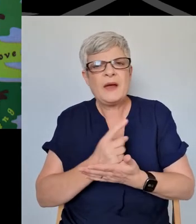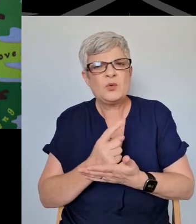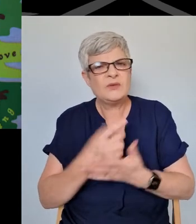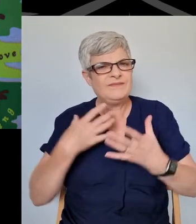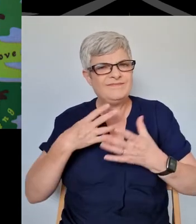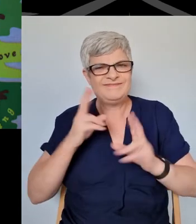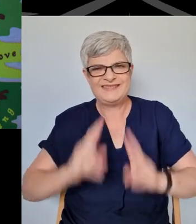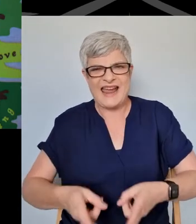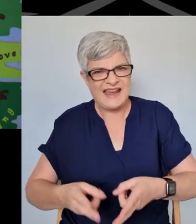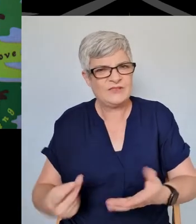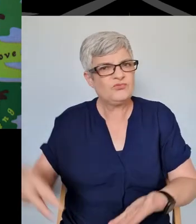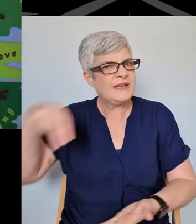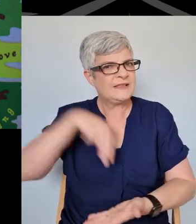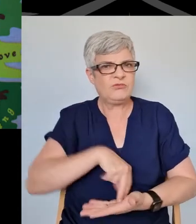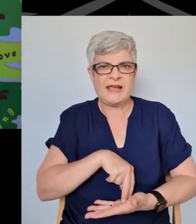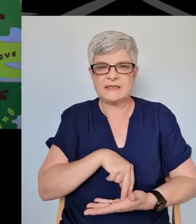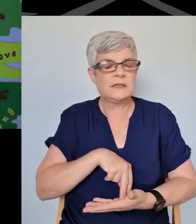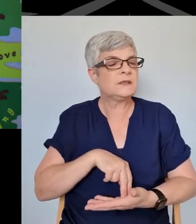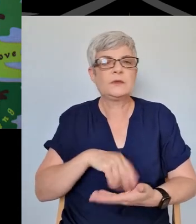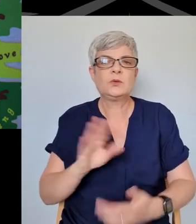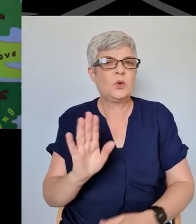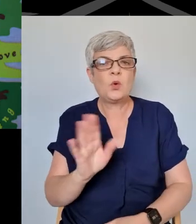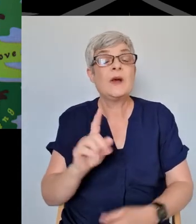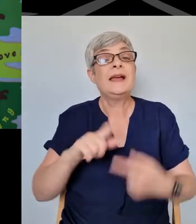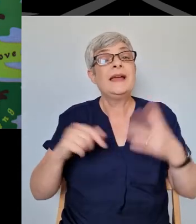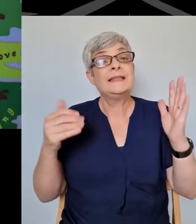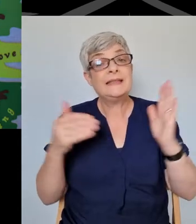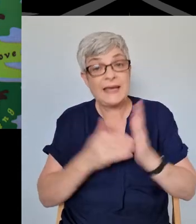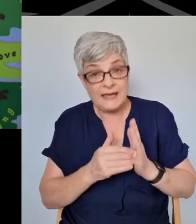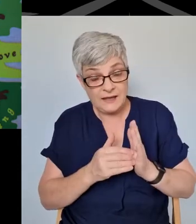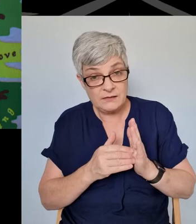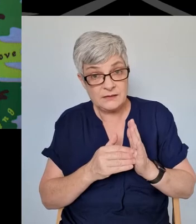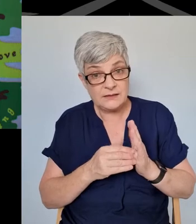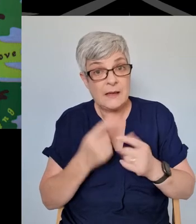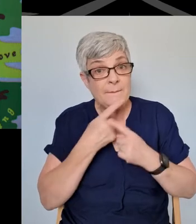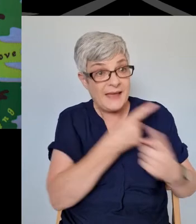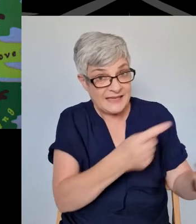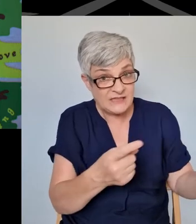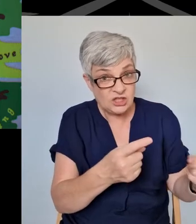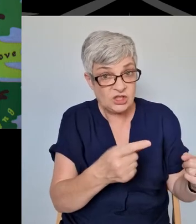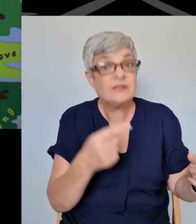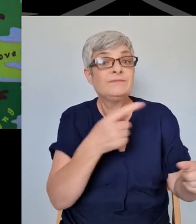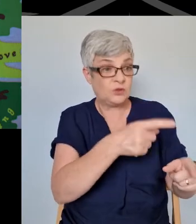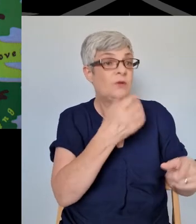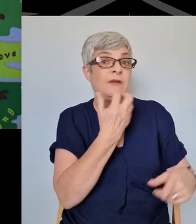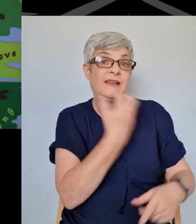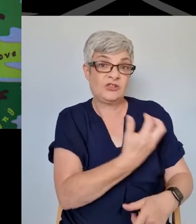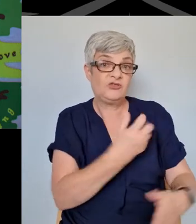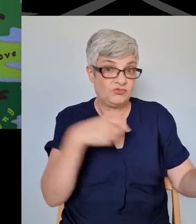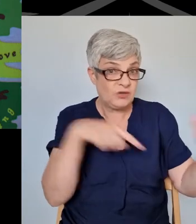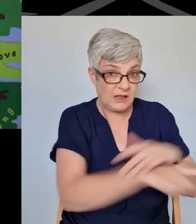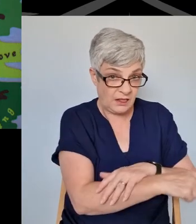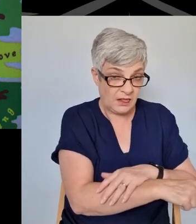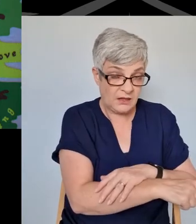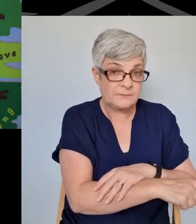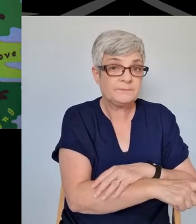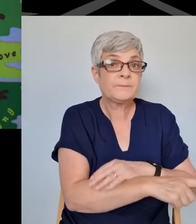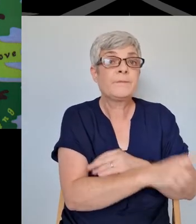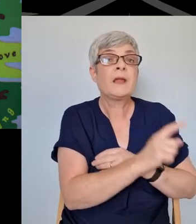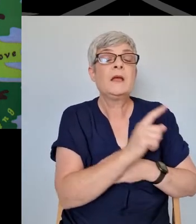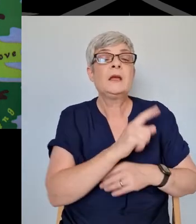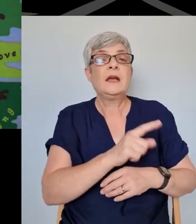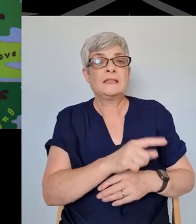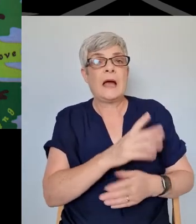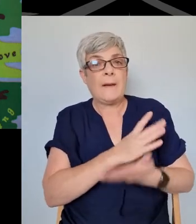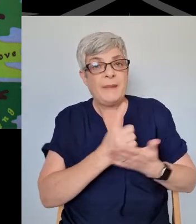dead. It's a message from Ezekiel to the people of Israel in exile. It was about their feeling, verse 11, that